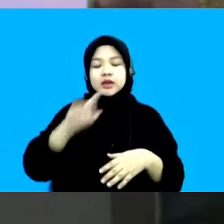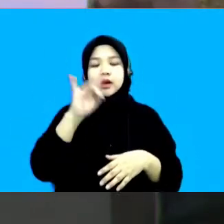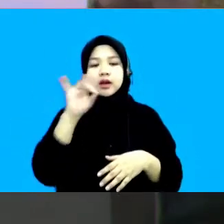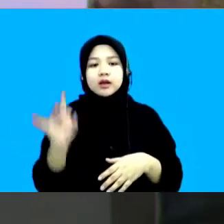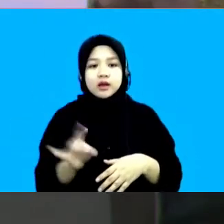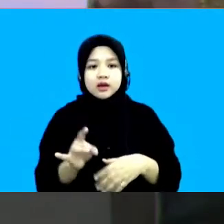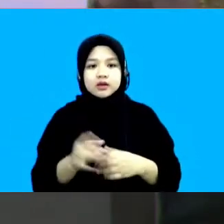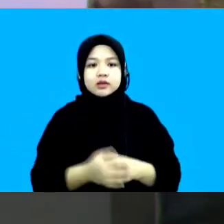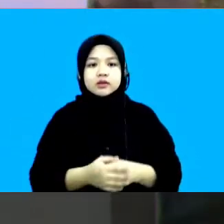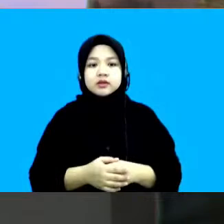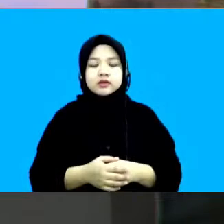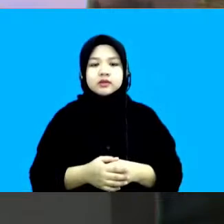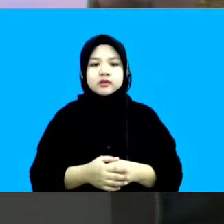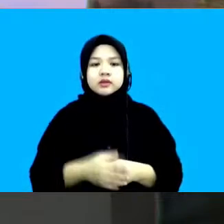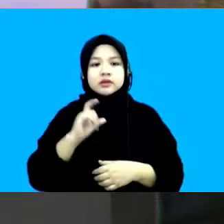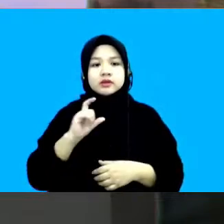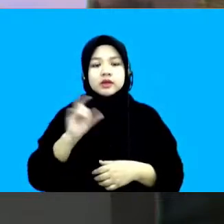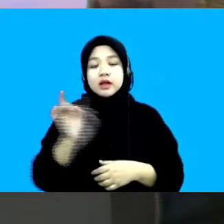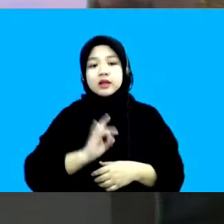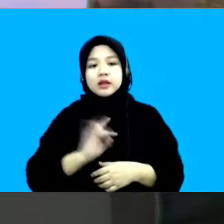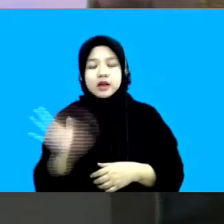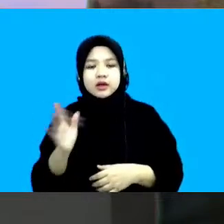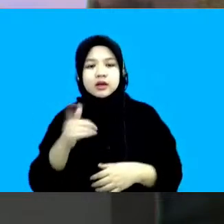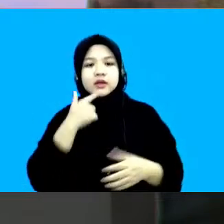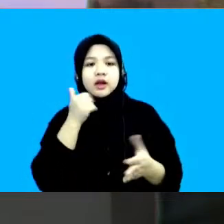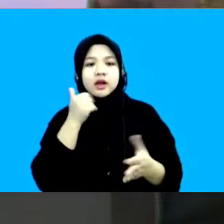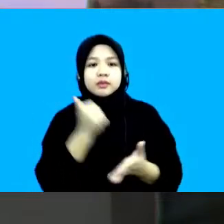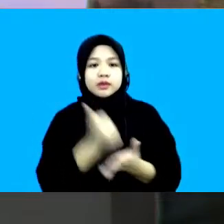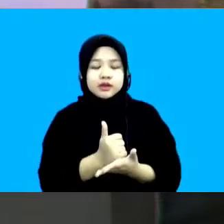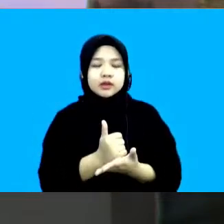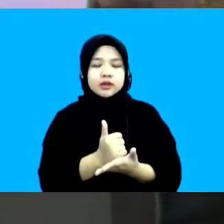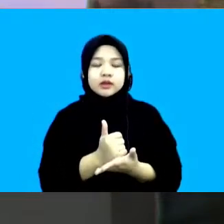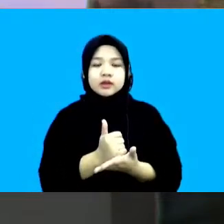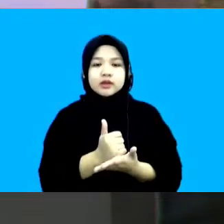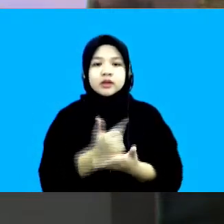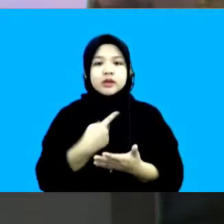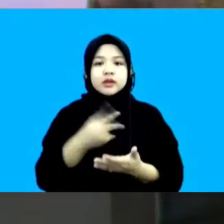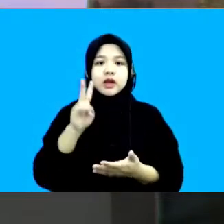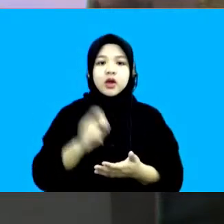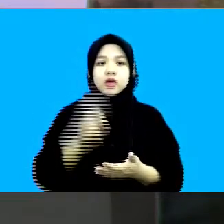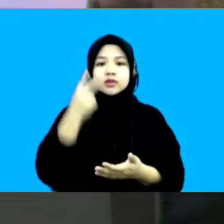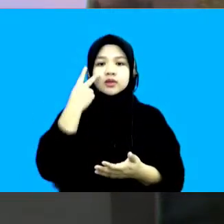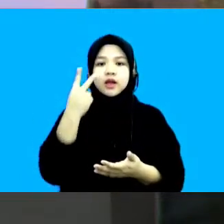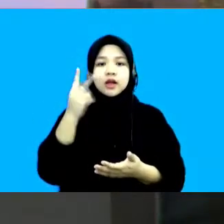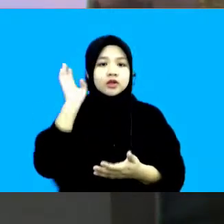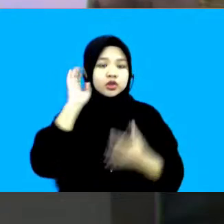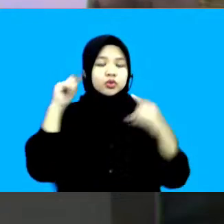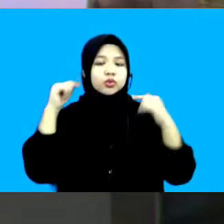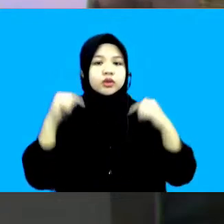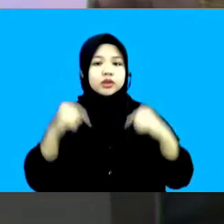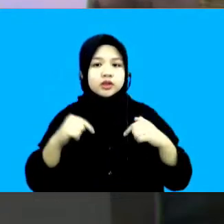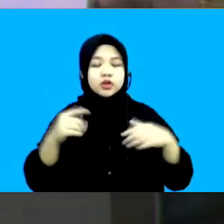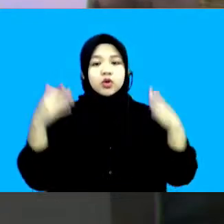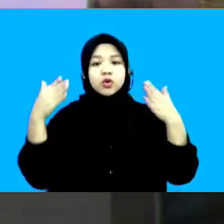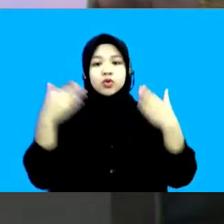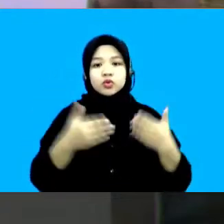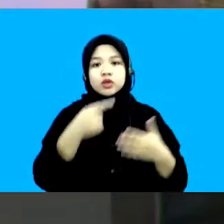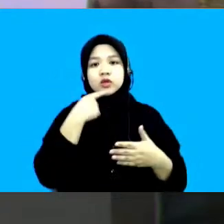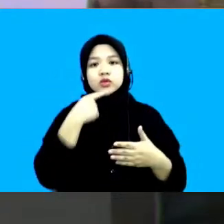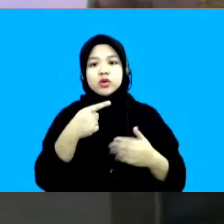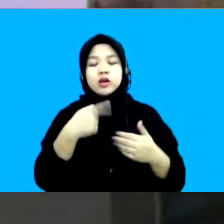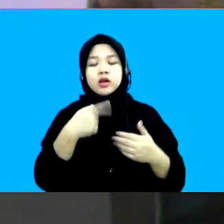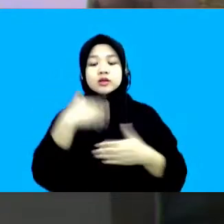look at, especially in the case of Indonesia, and it's very similar in many places all over the world, most of the people who work